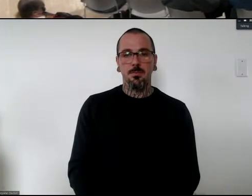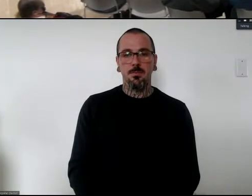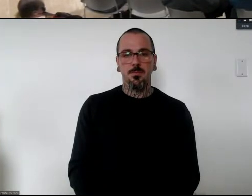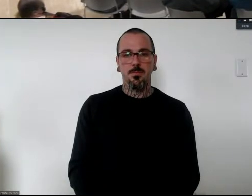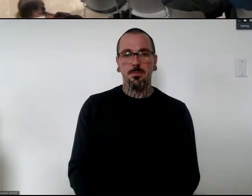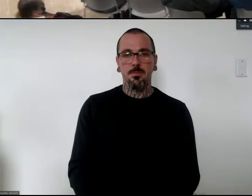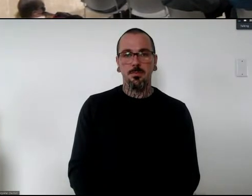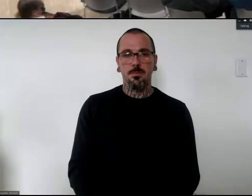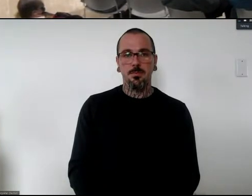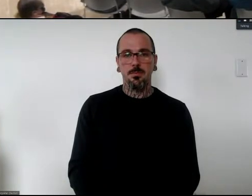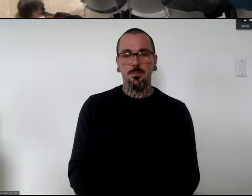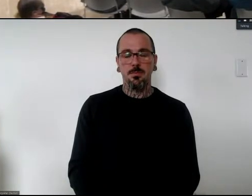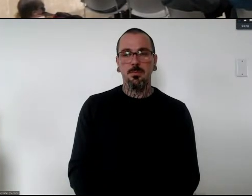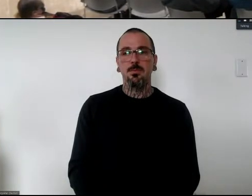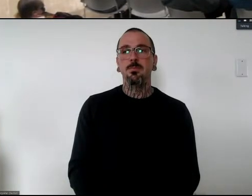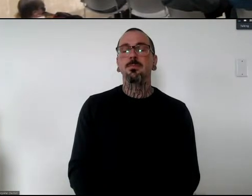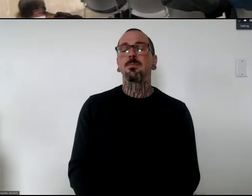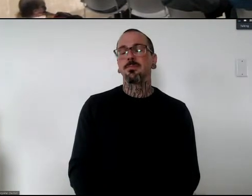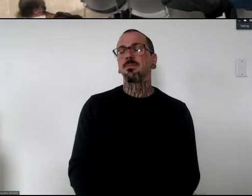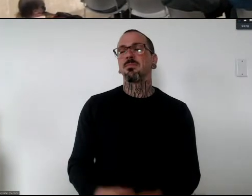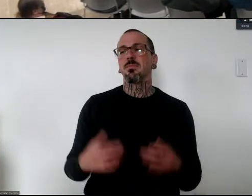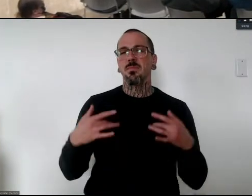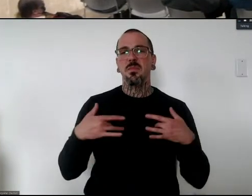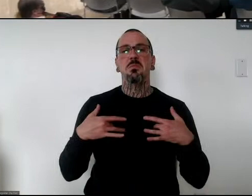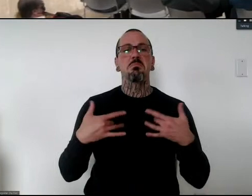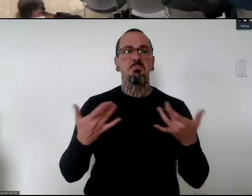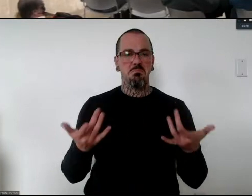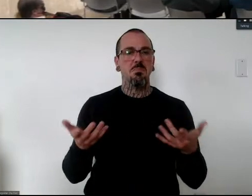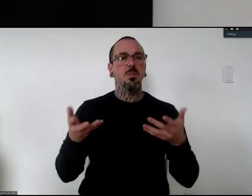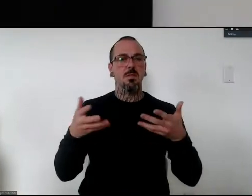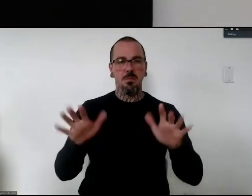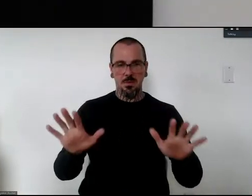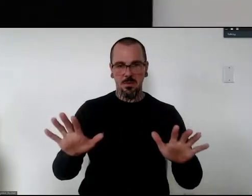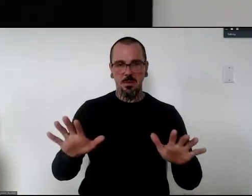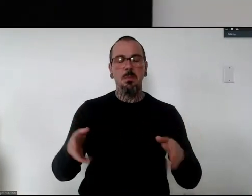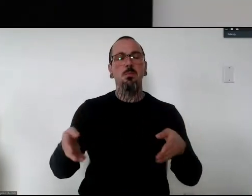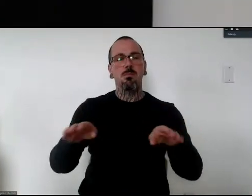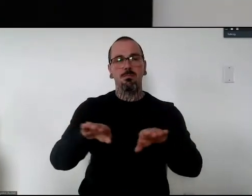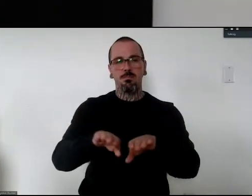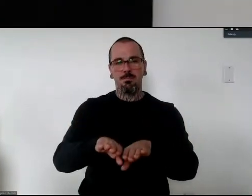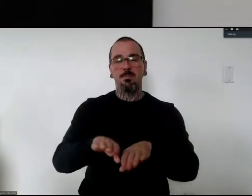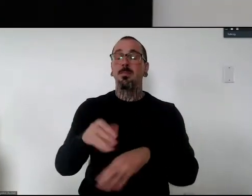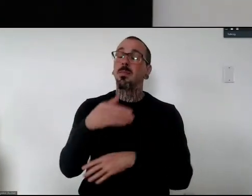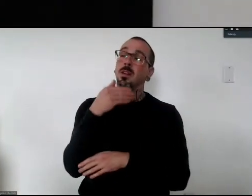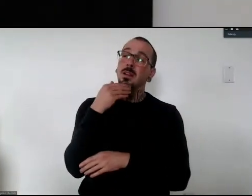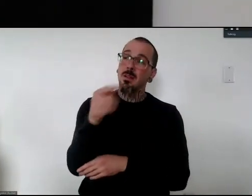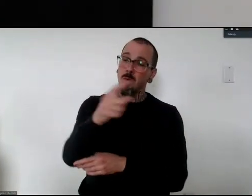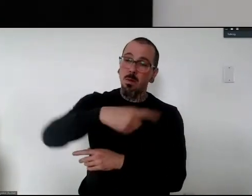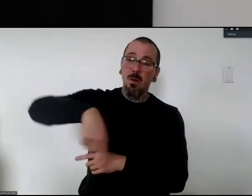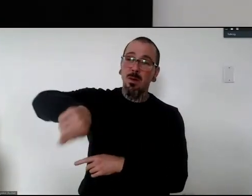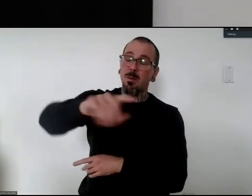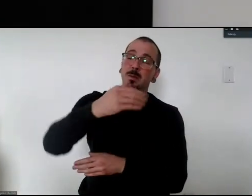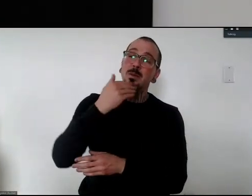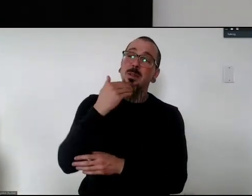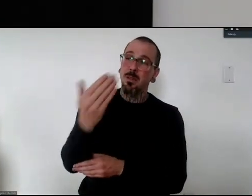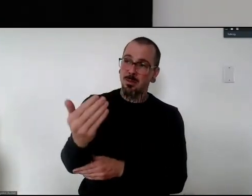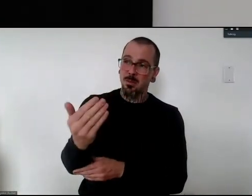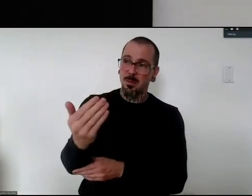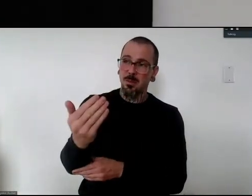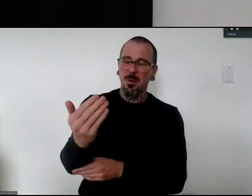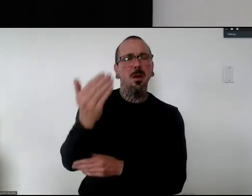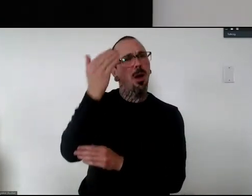That concludes our event today. Thank you to everyone. And I know that all will keep in mind the 16 days of